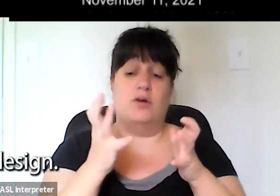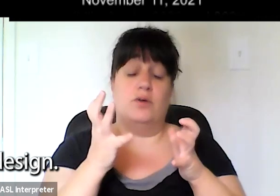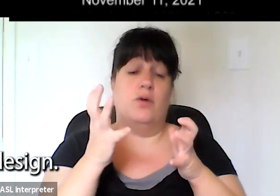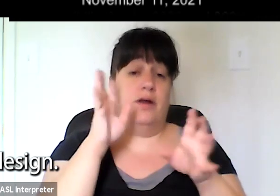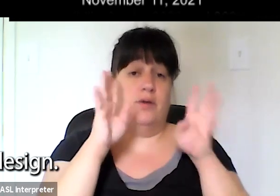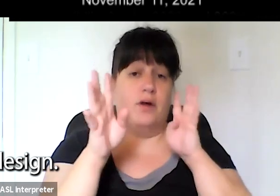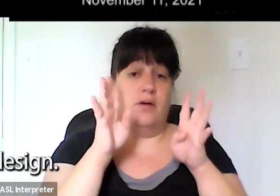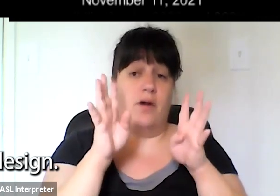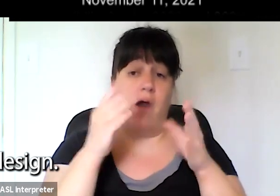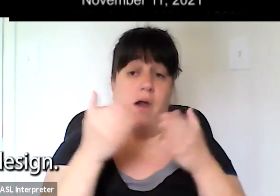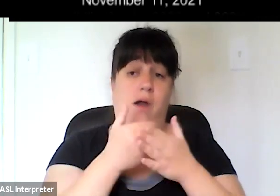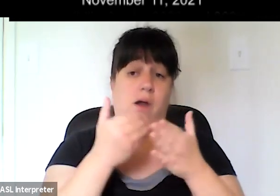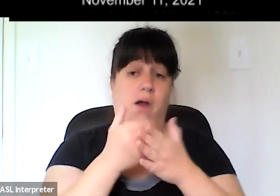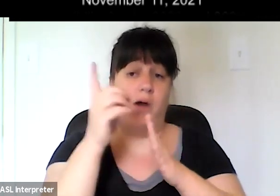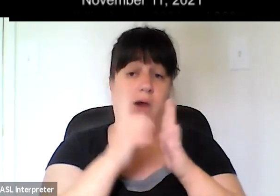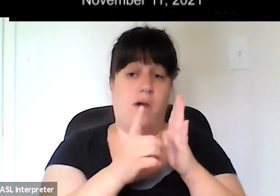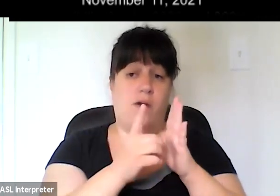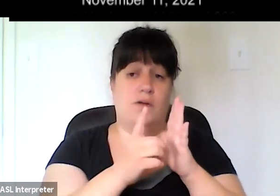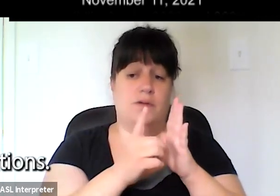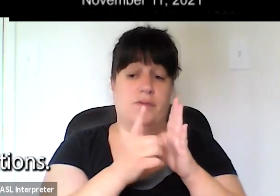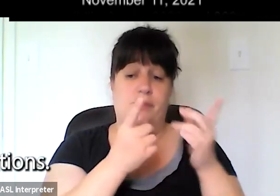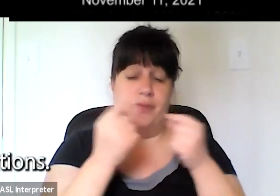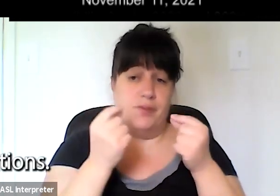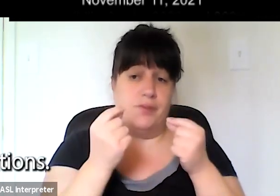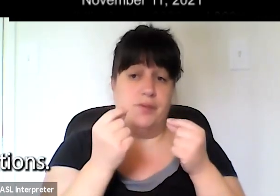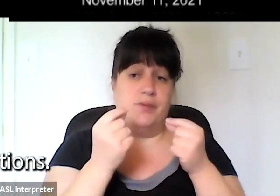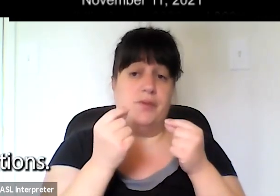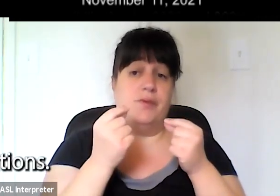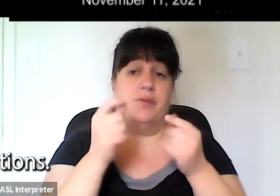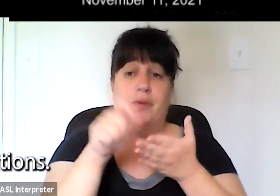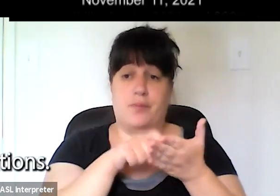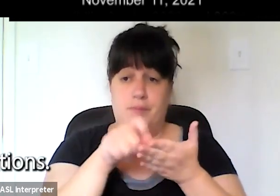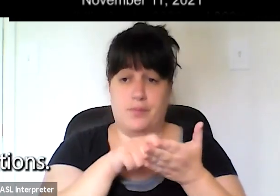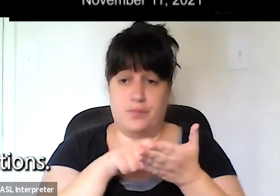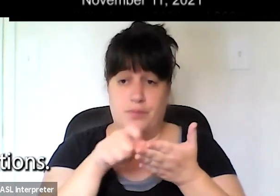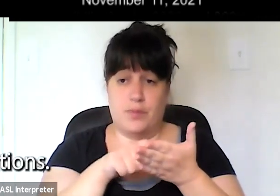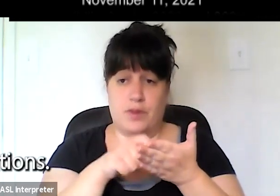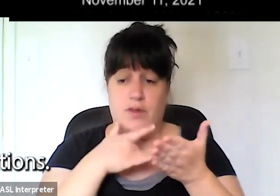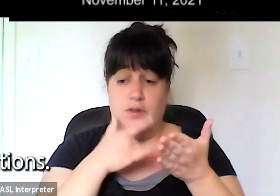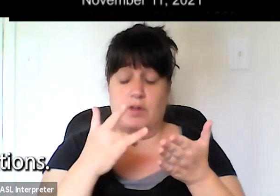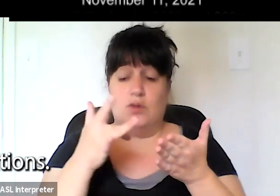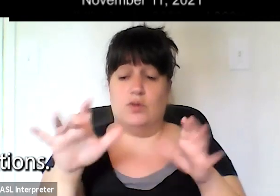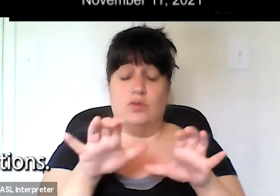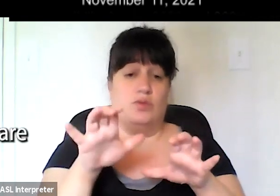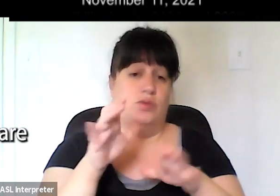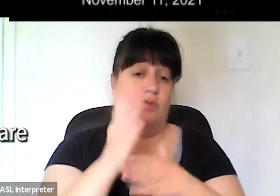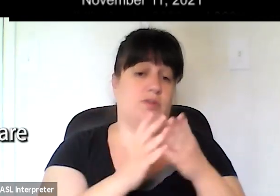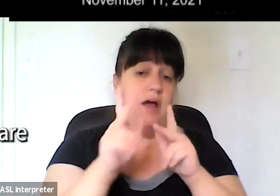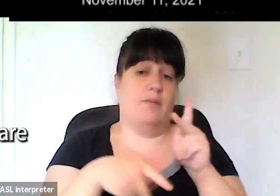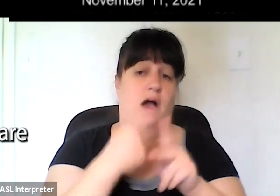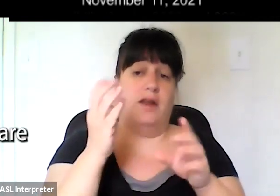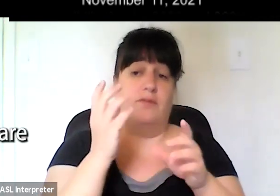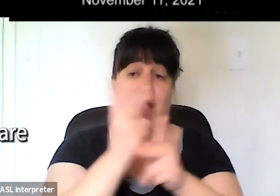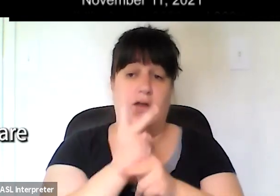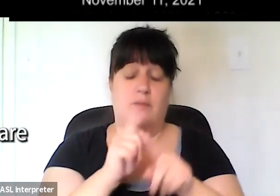up with a new design. What do? We bust out a pen and paper and we usually do some hand calculations. But